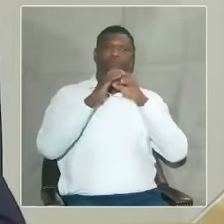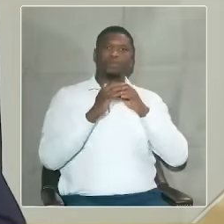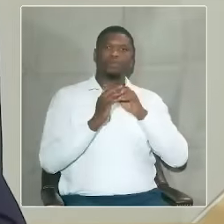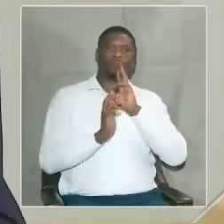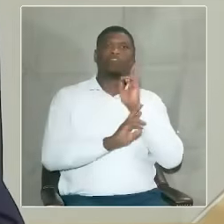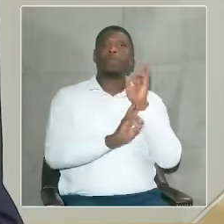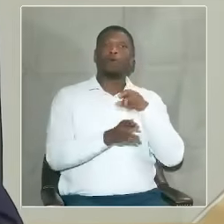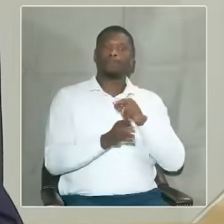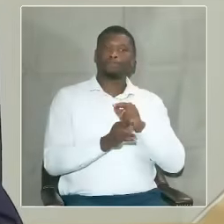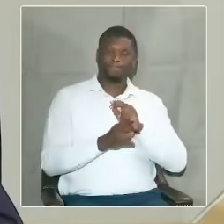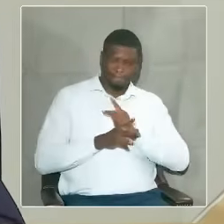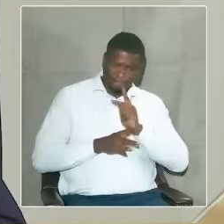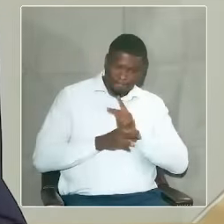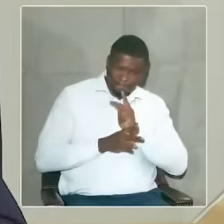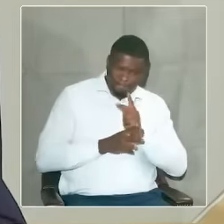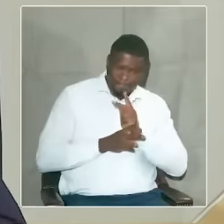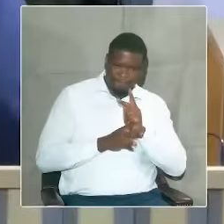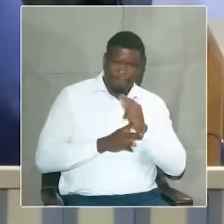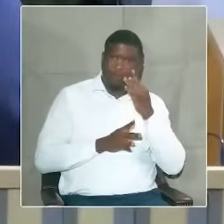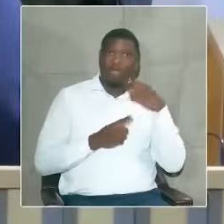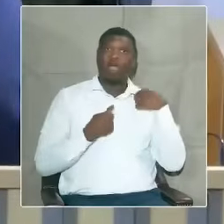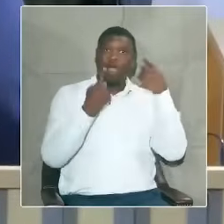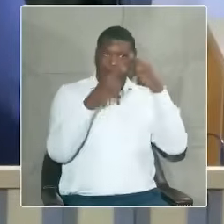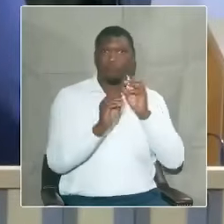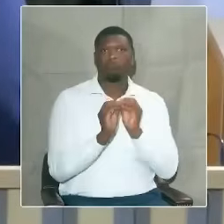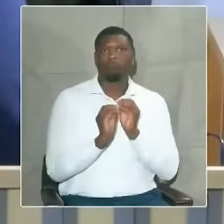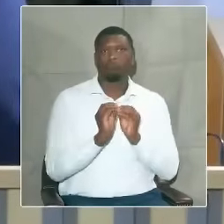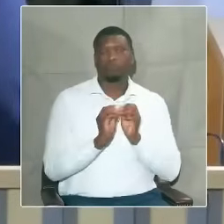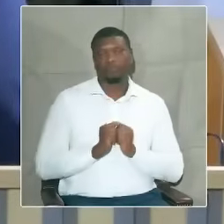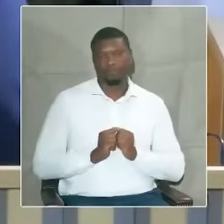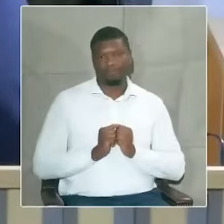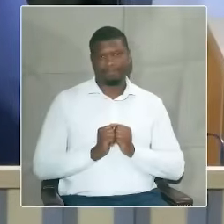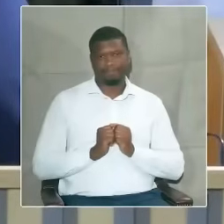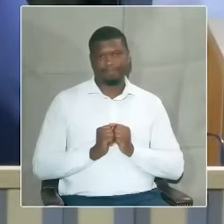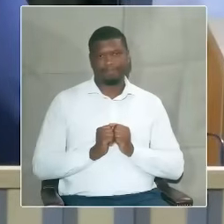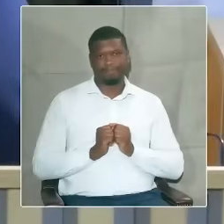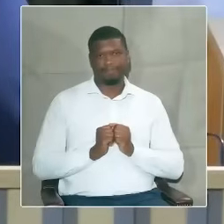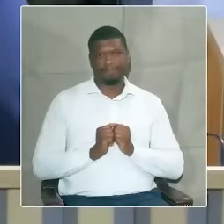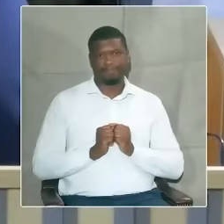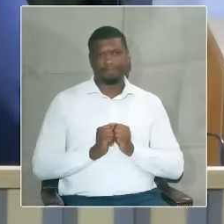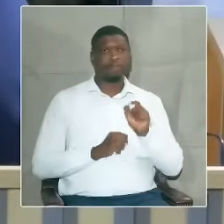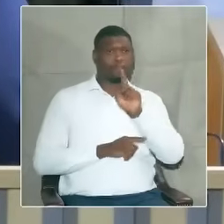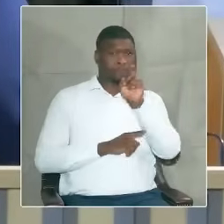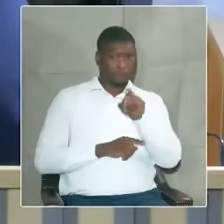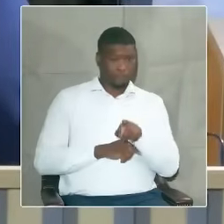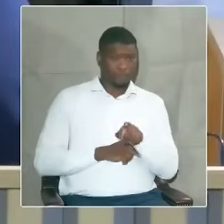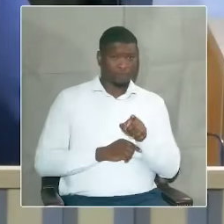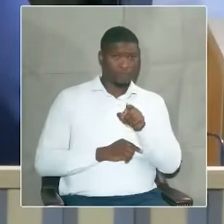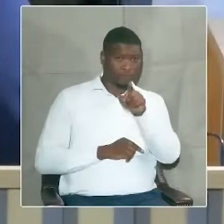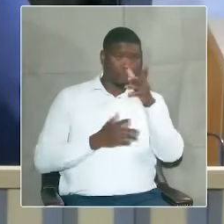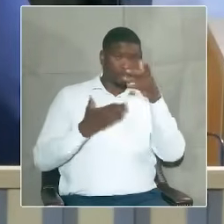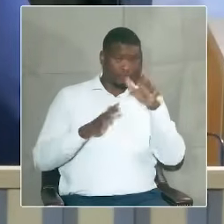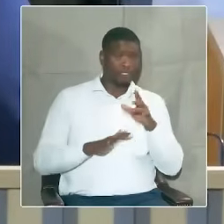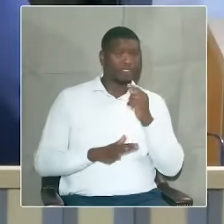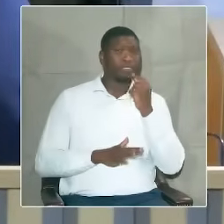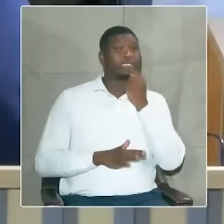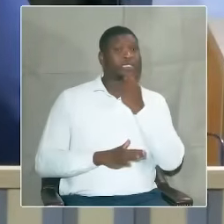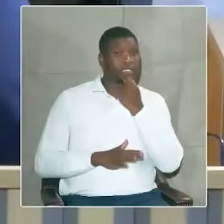on the team. Here's what I'm trying to understand. You have said now more than once